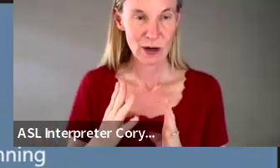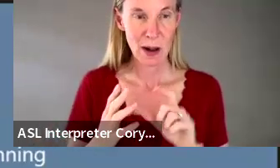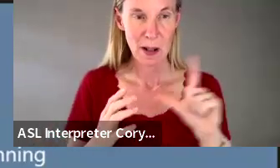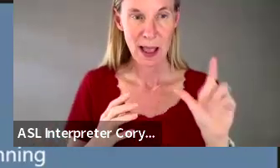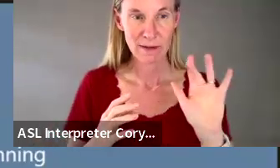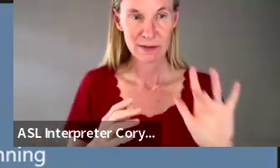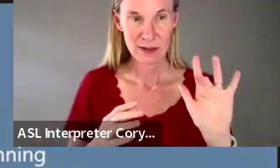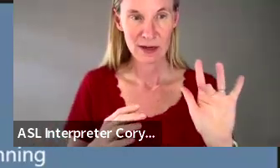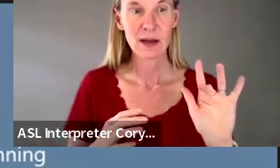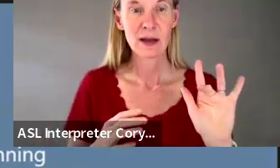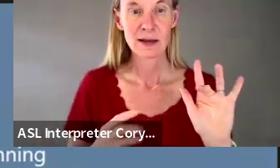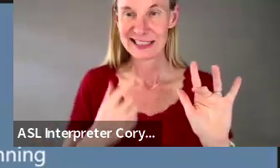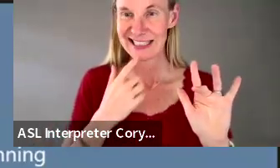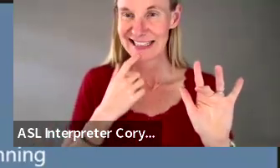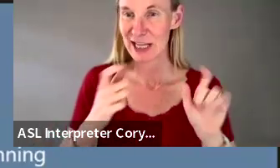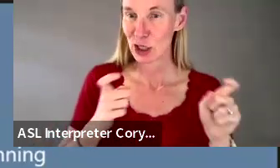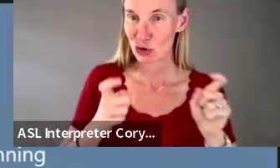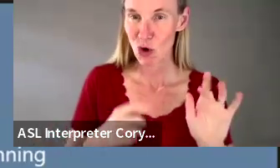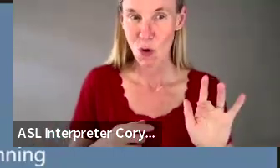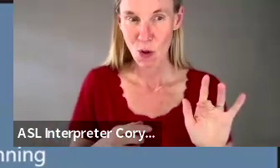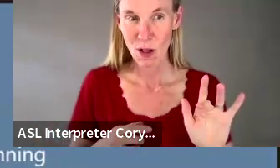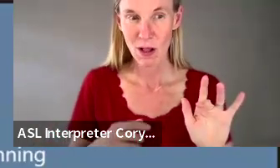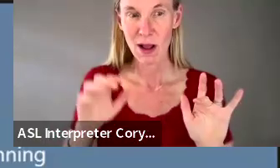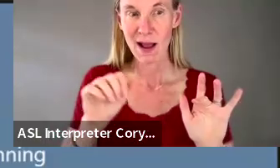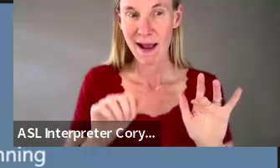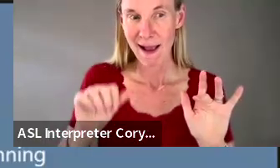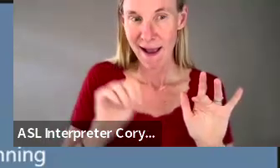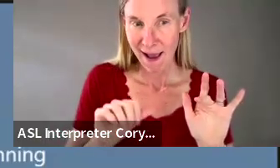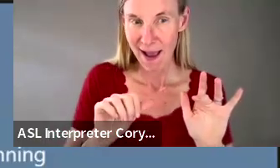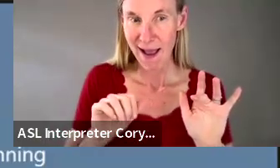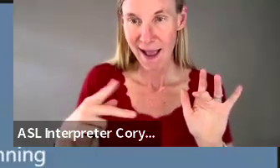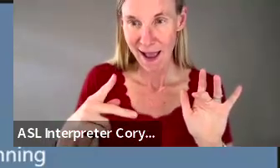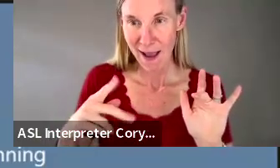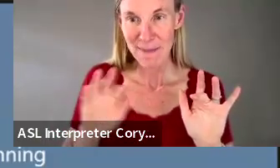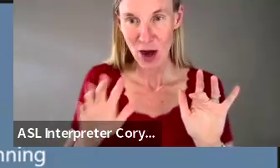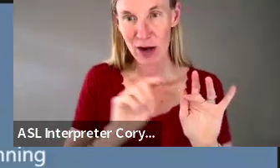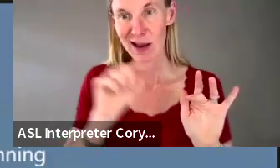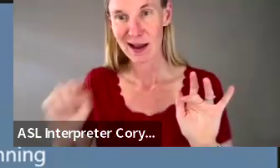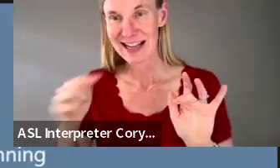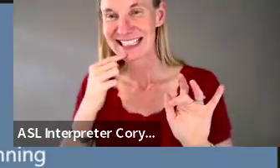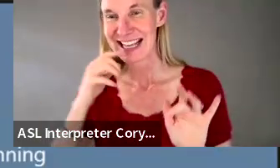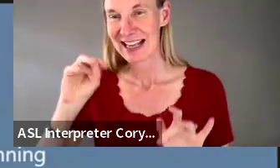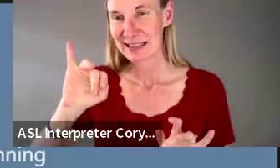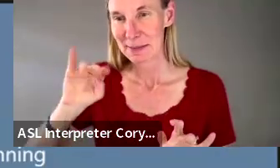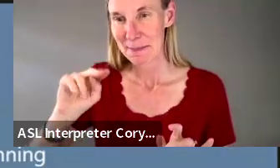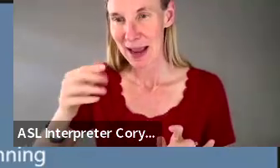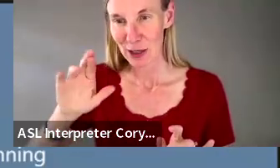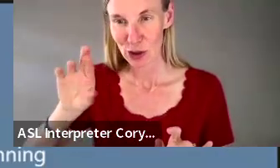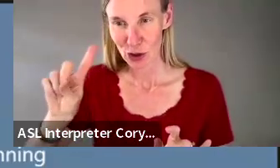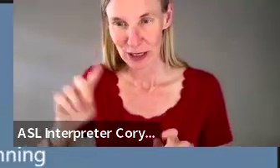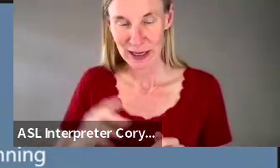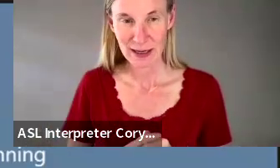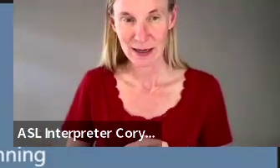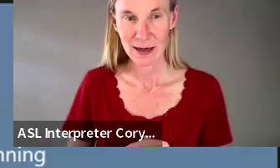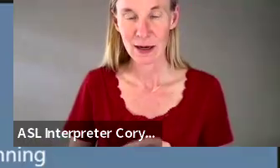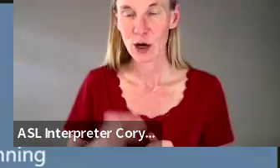says Controls. When the app area is selected, the computer says Main Grid. The row numbers